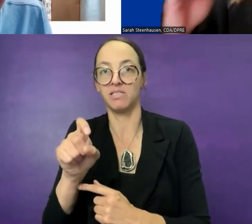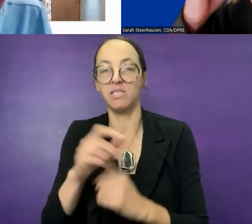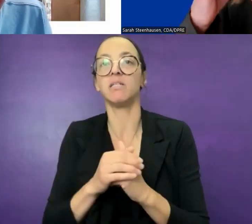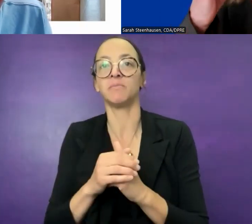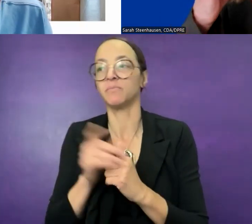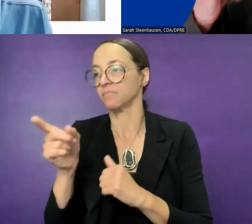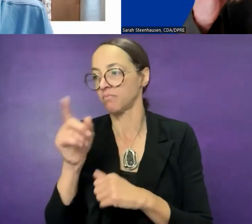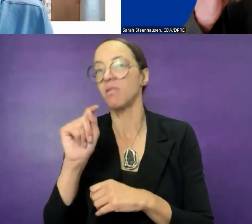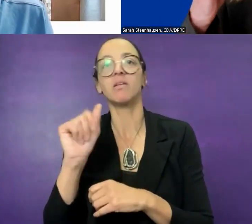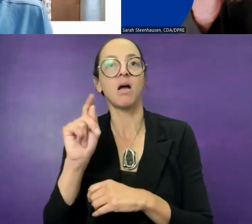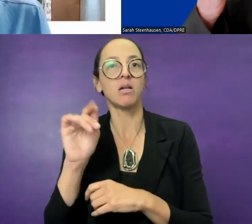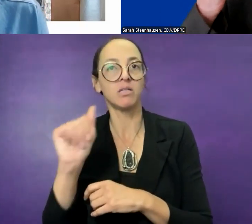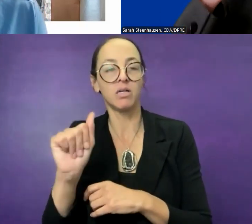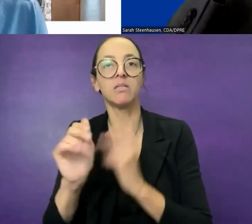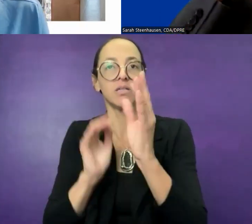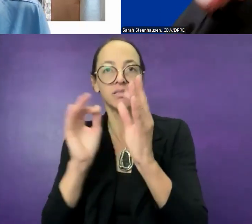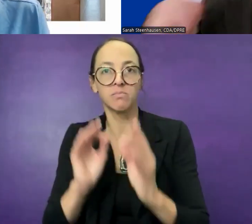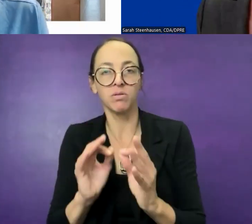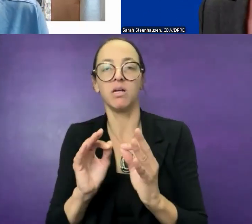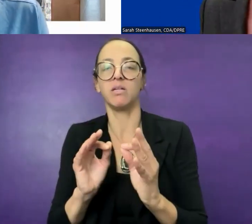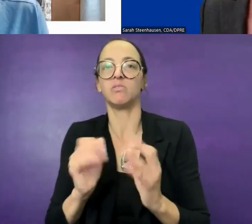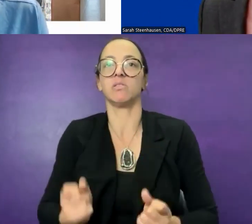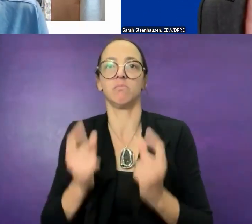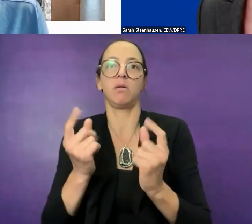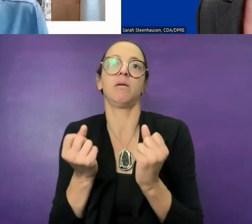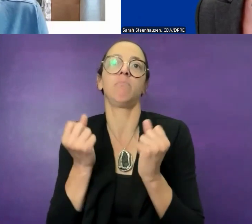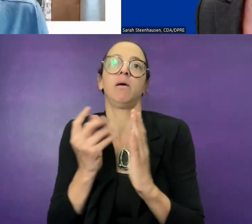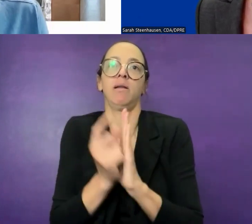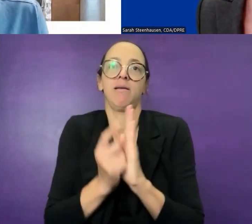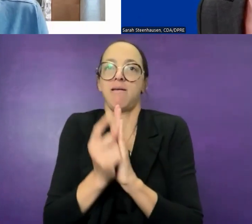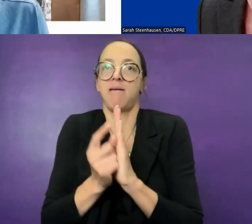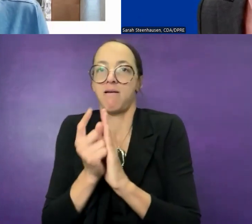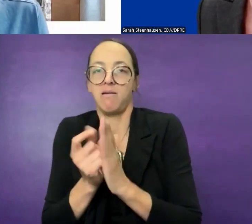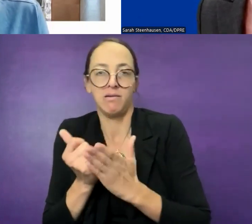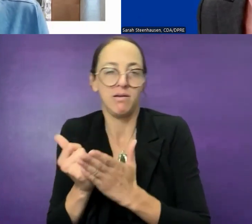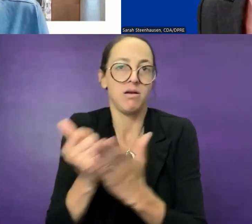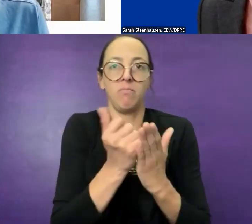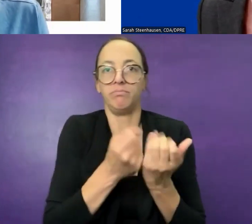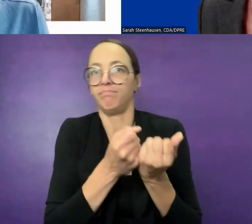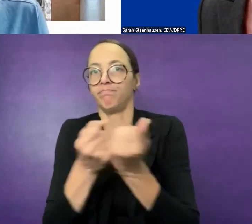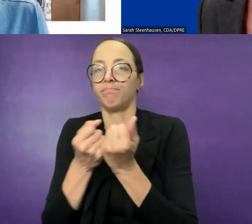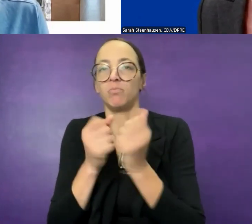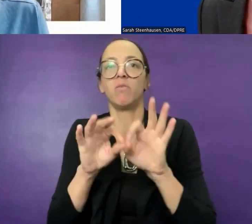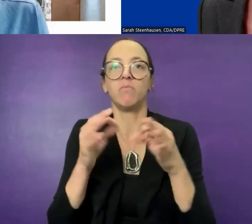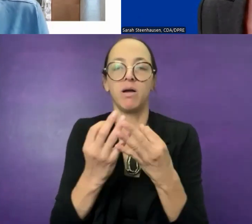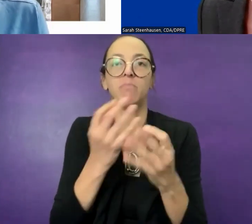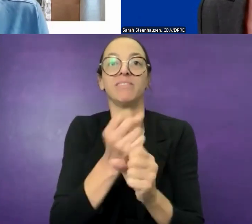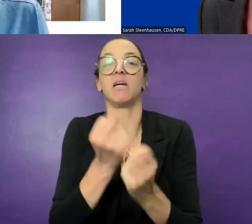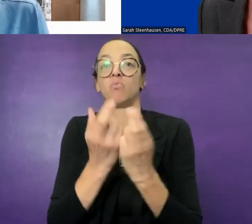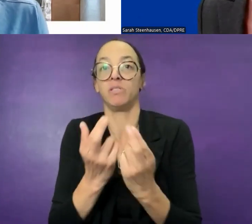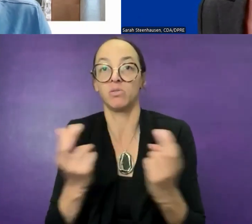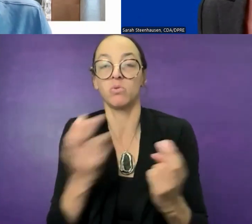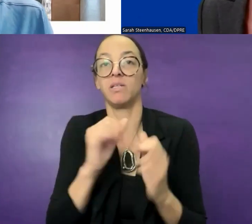the resources they need based on the ability to pay. What will the HICAP modernization project